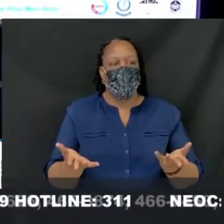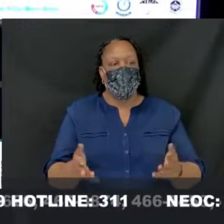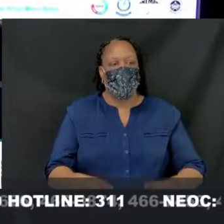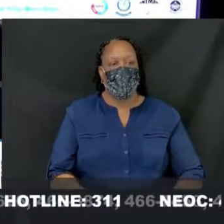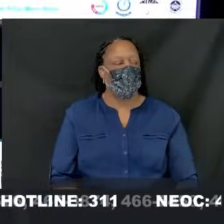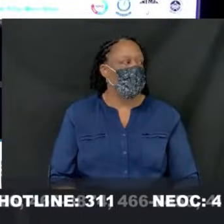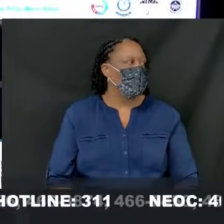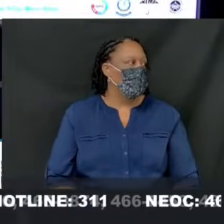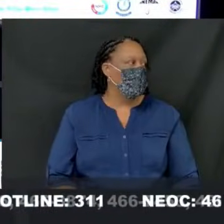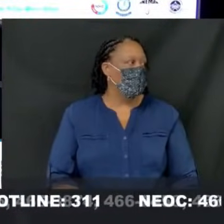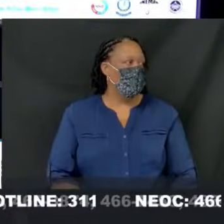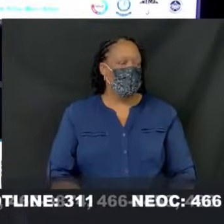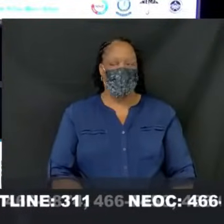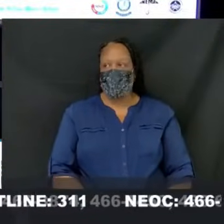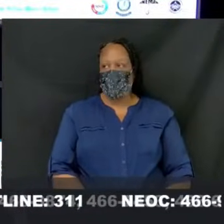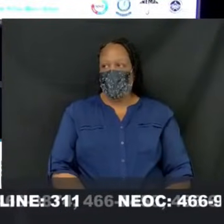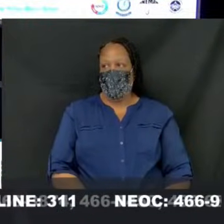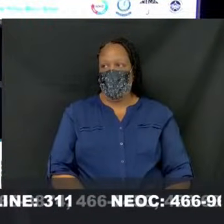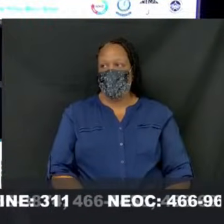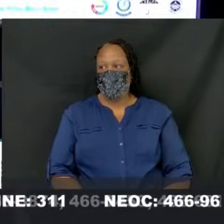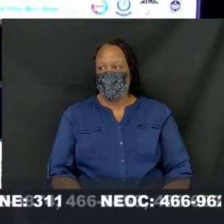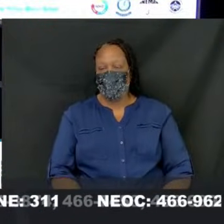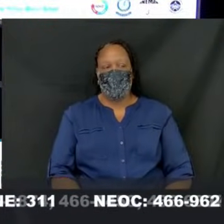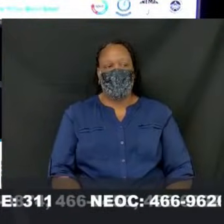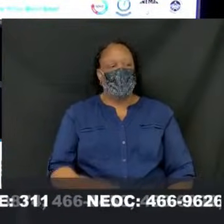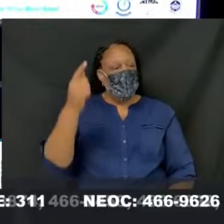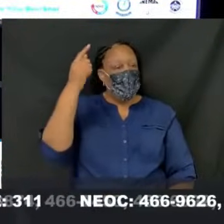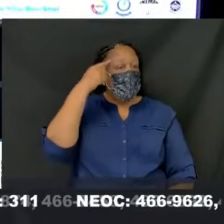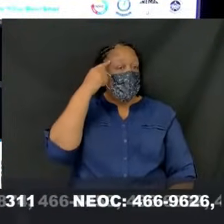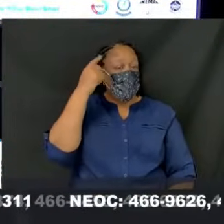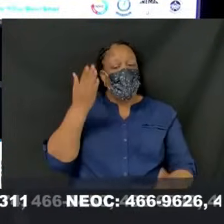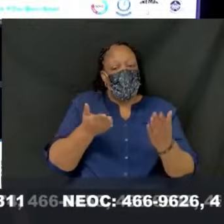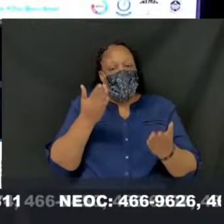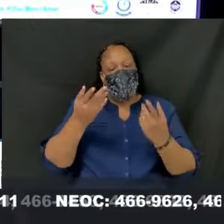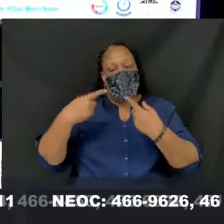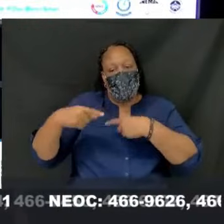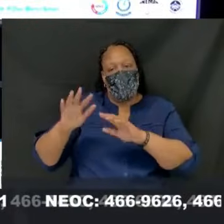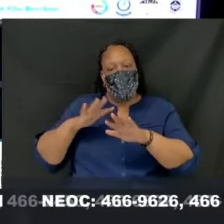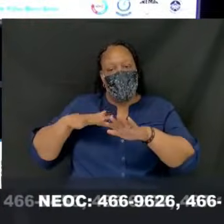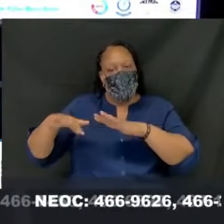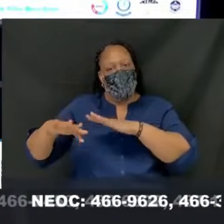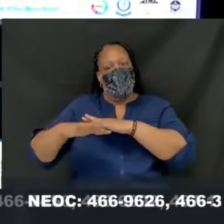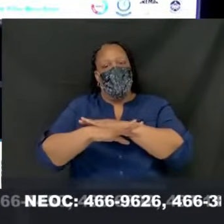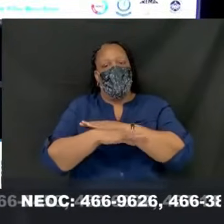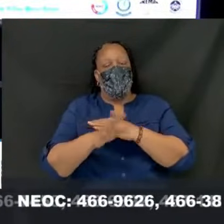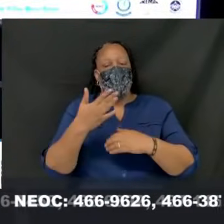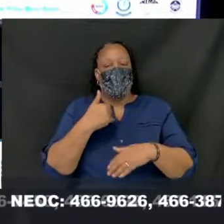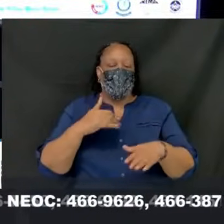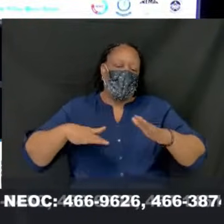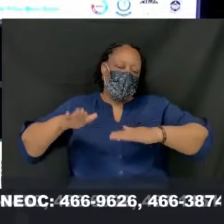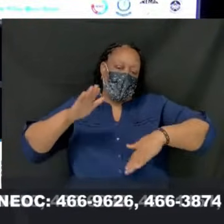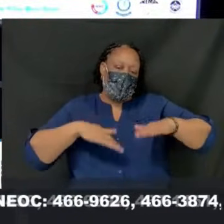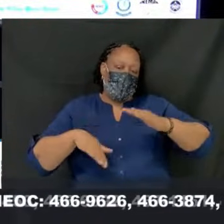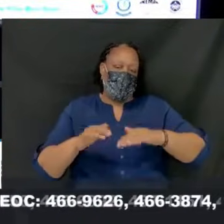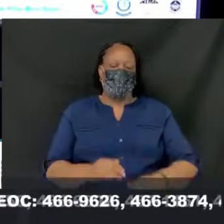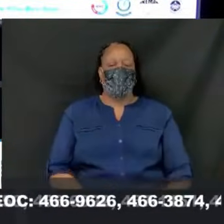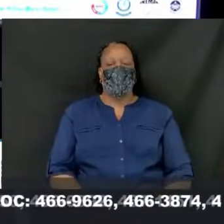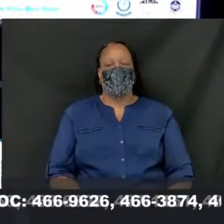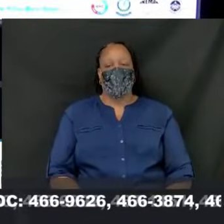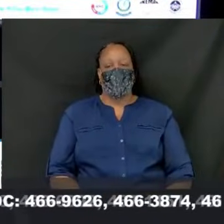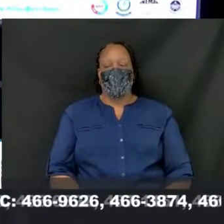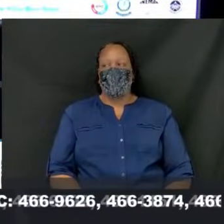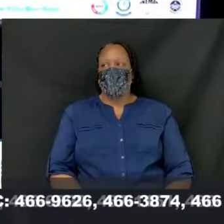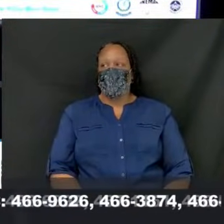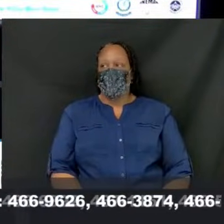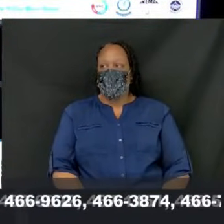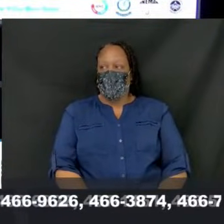bathing suit and take us to the beach. All right, so we are hopeful that we will have a week of activity of excitement.